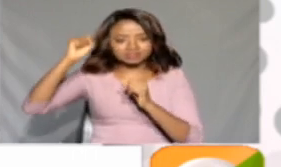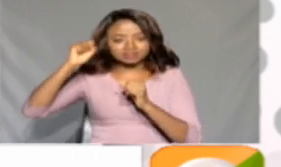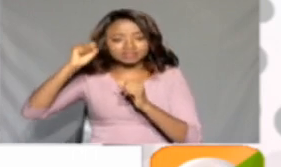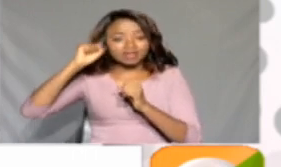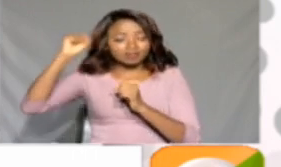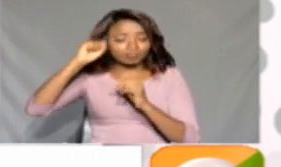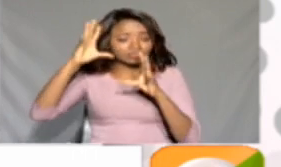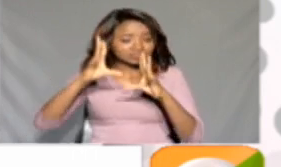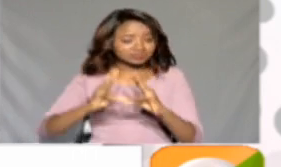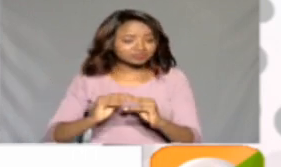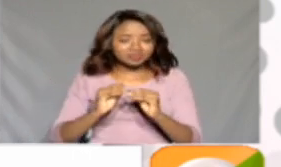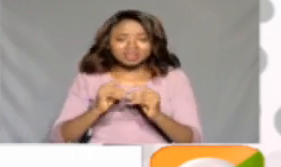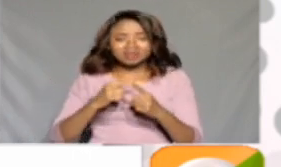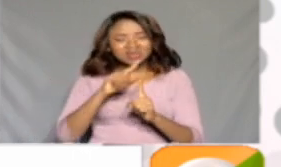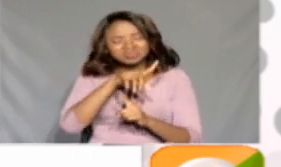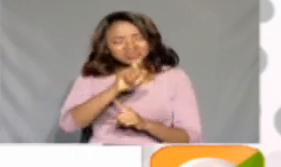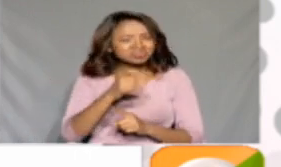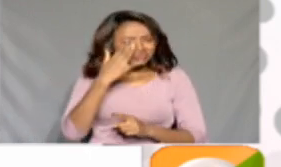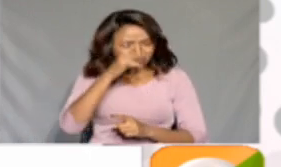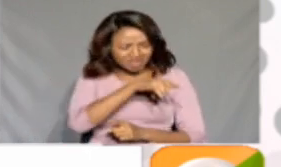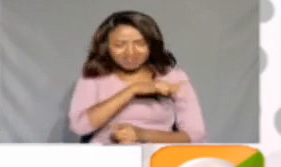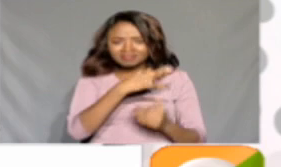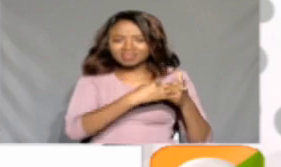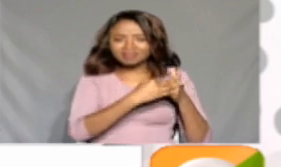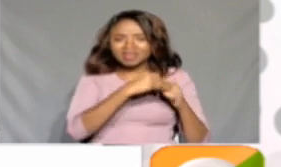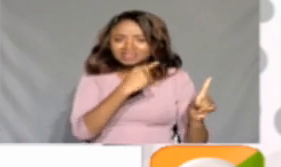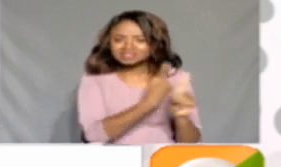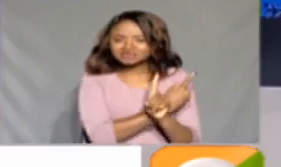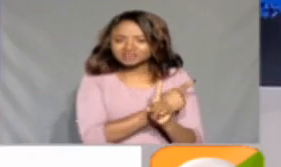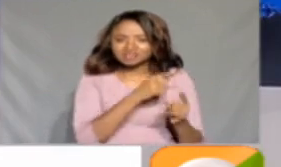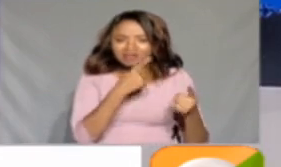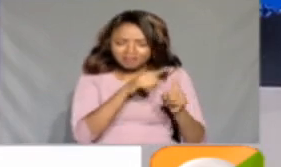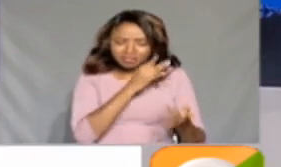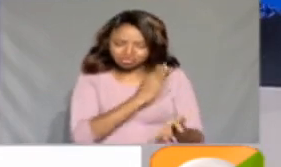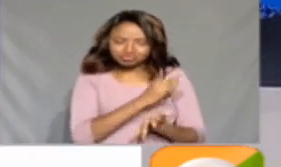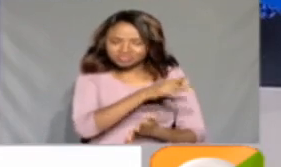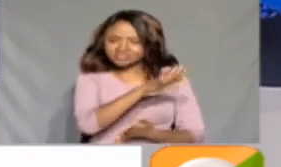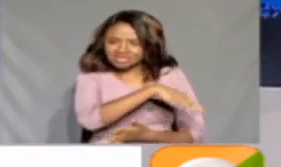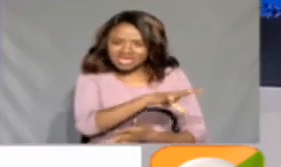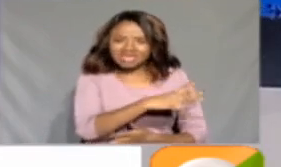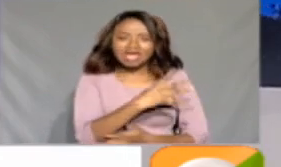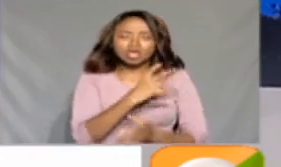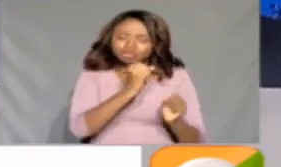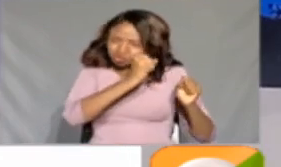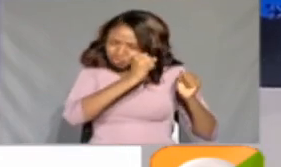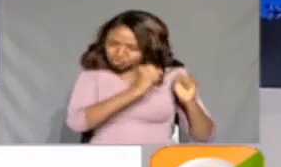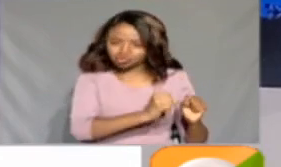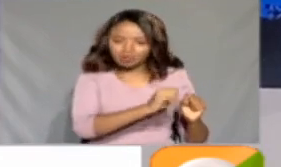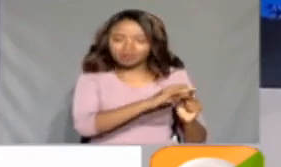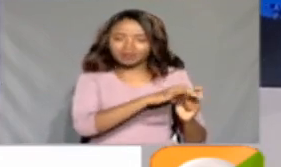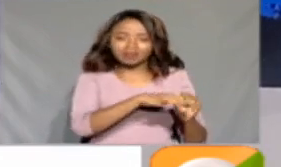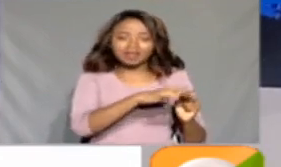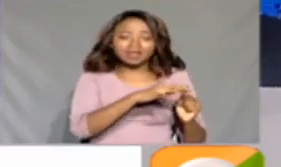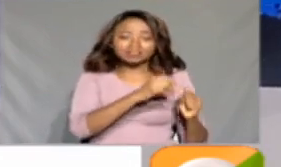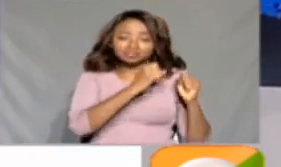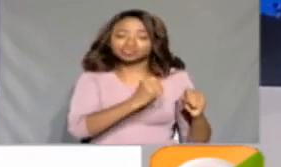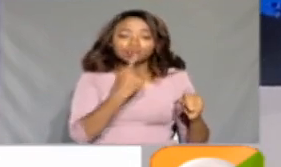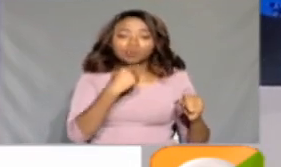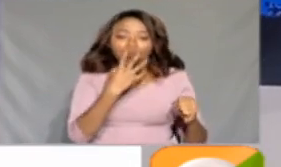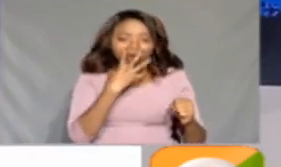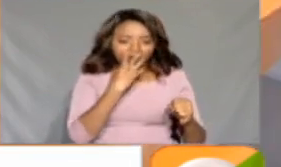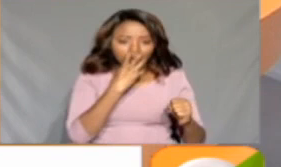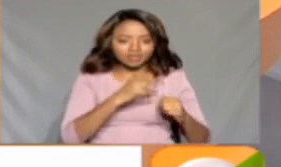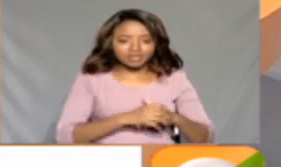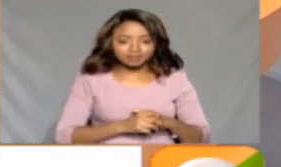how and why Kibra was indifferent. That it is actually the stronghold or perceived stronghold of Honorable Raila Odinga. You say that